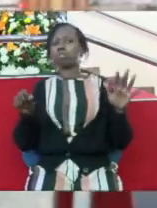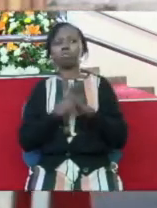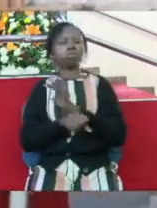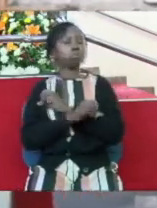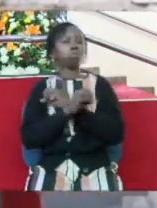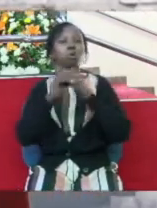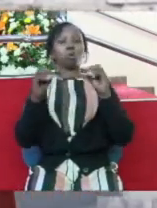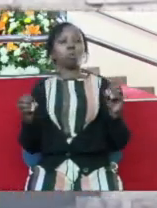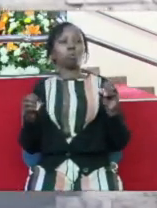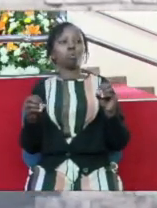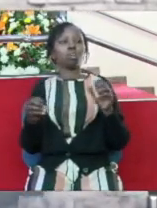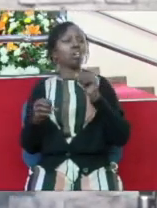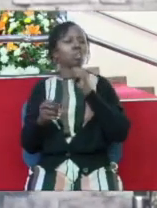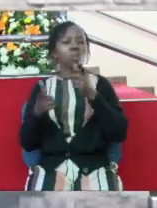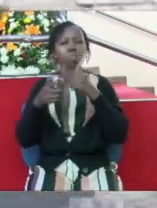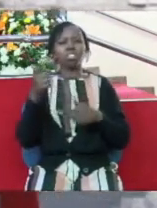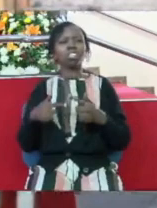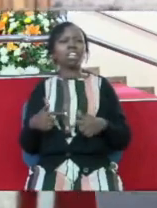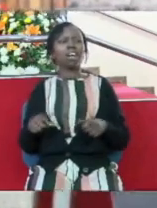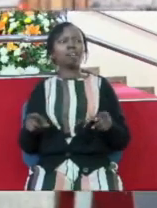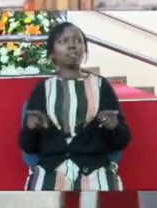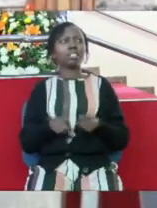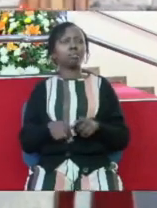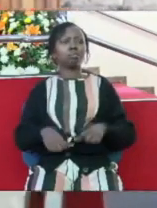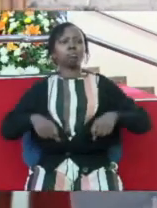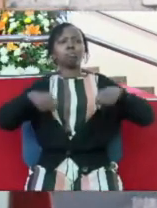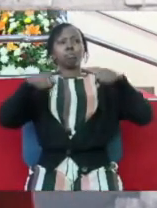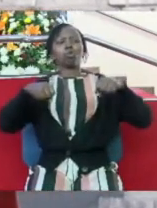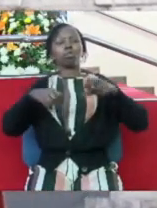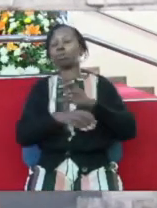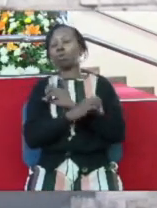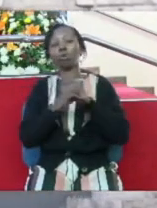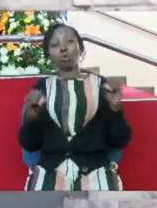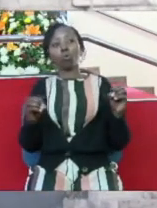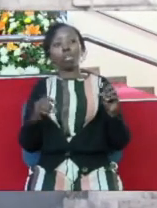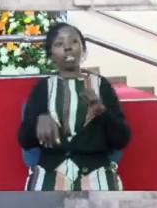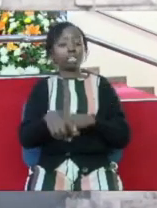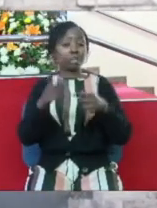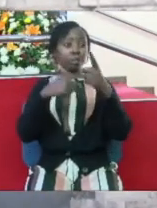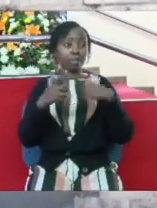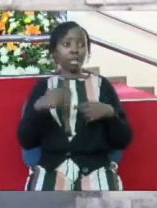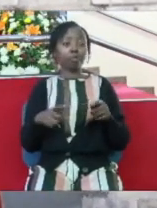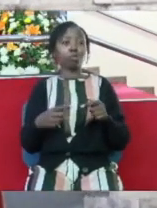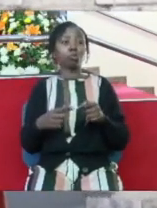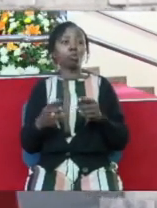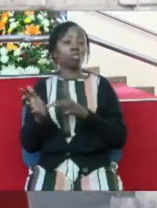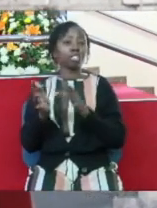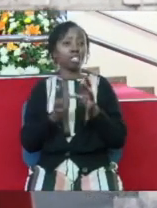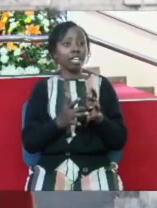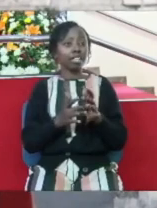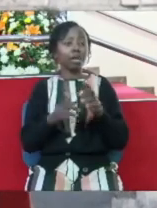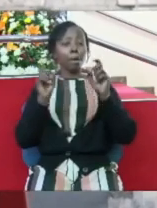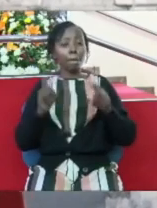title that you have. Hautakuja kama cheo ambacho uko nacho. You come unakuja as a child of God. Kama mtoto wa Mungu. Praise the name